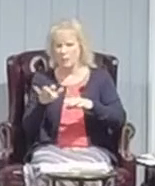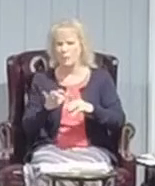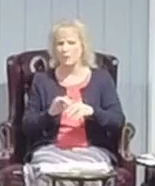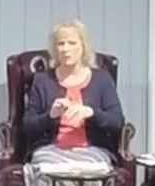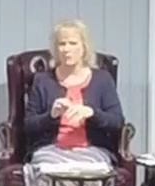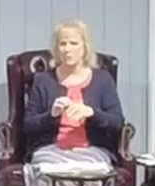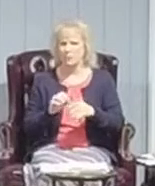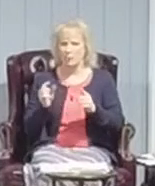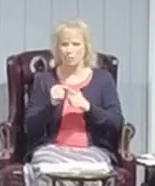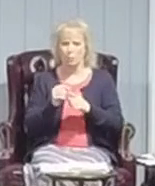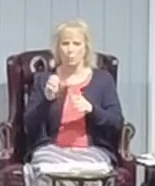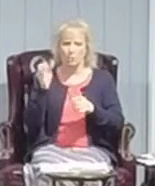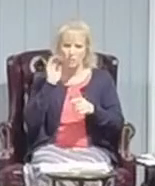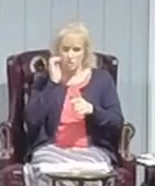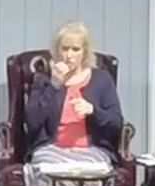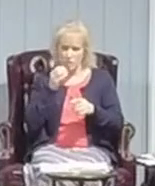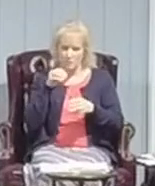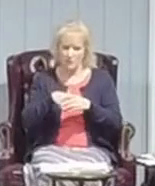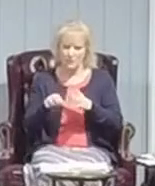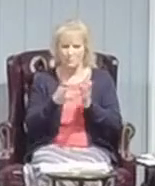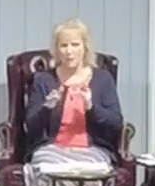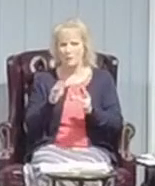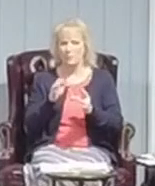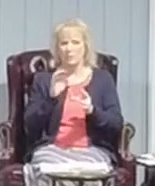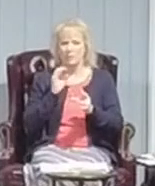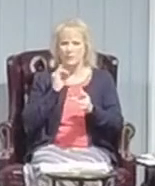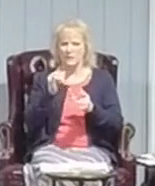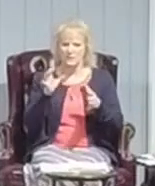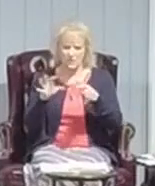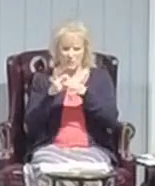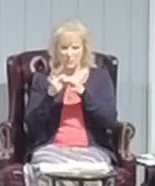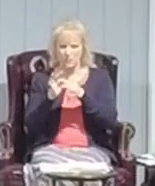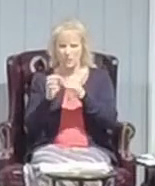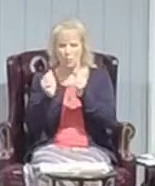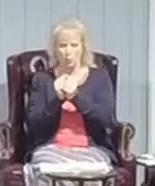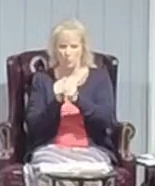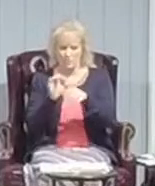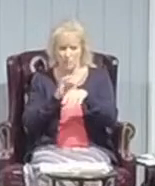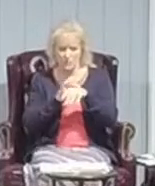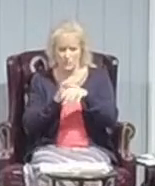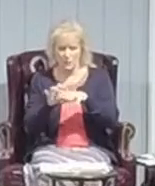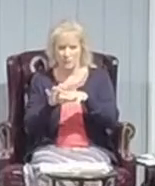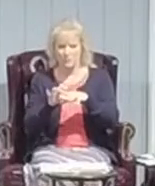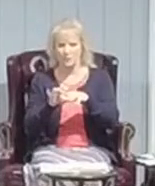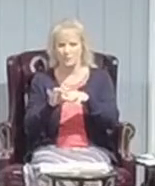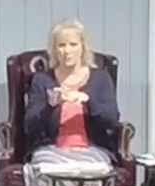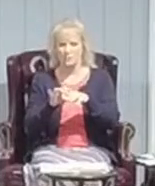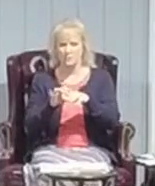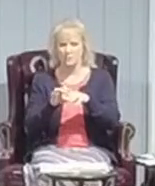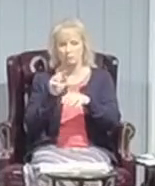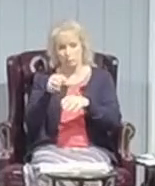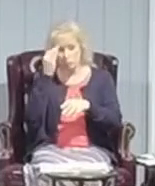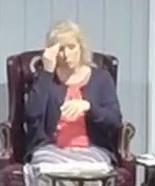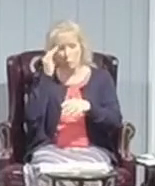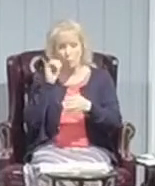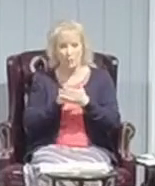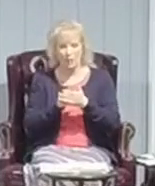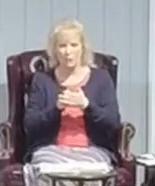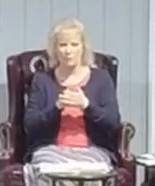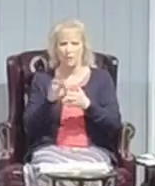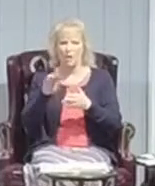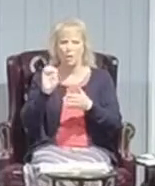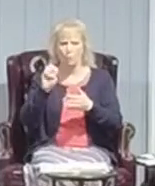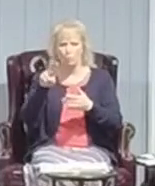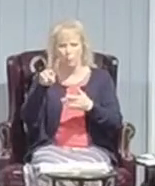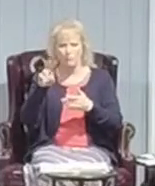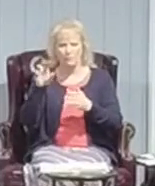The word shame in the Bible often is associated or connected with nakedness. Did you know that? In the book of Revelation, in chapter